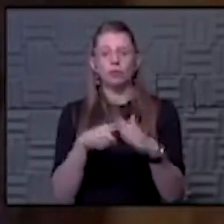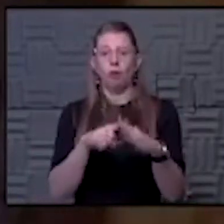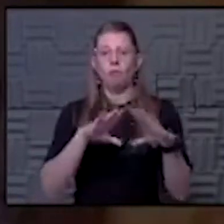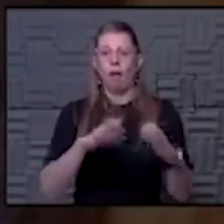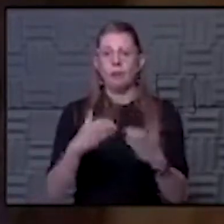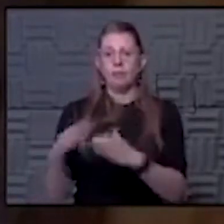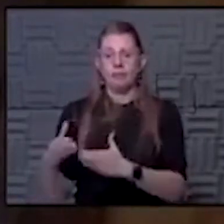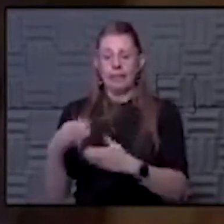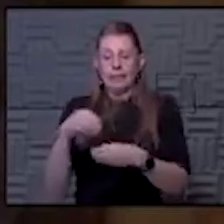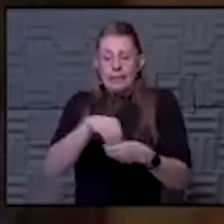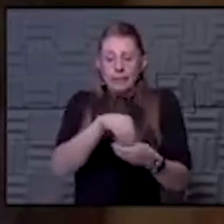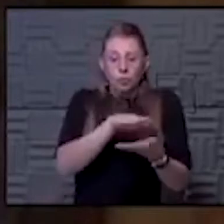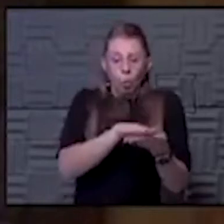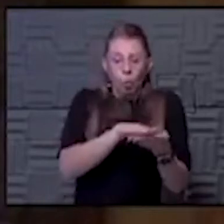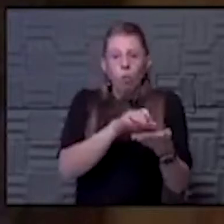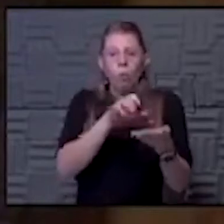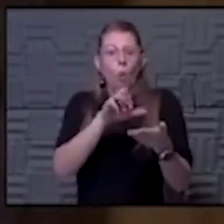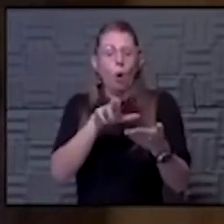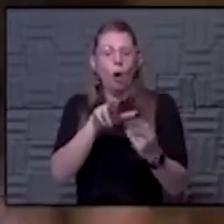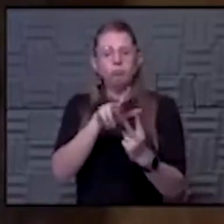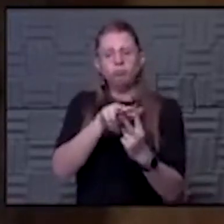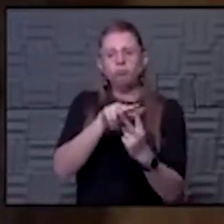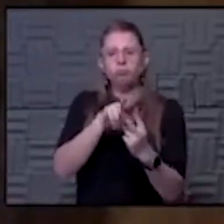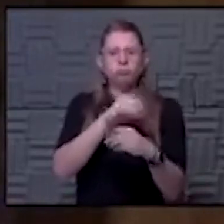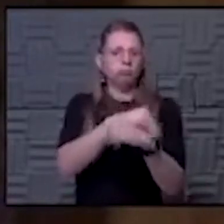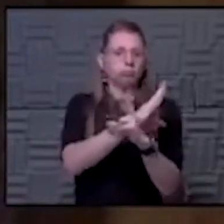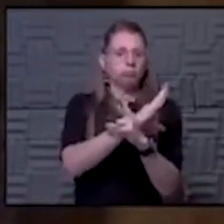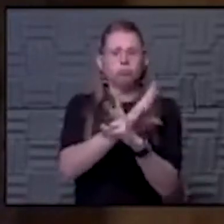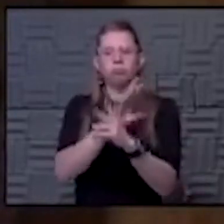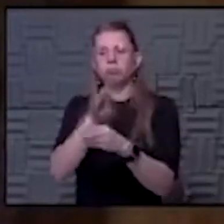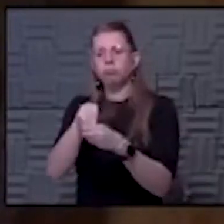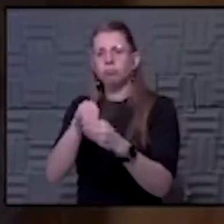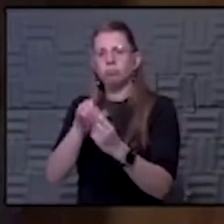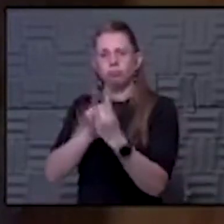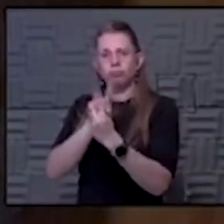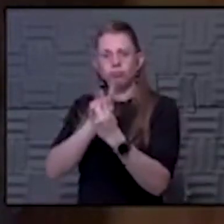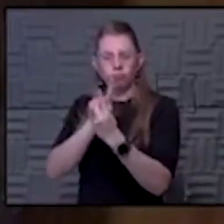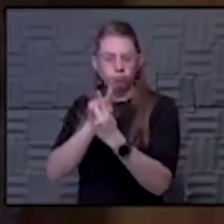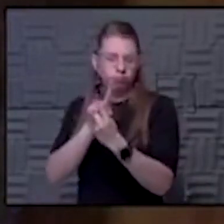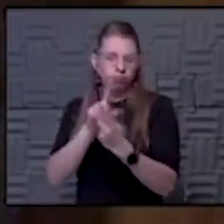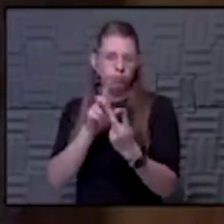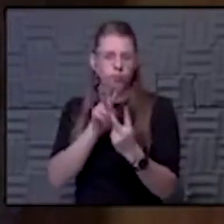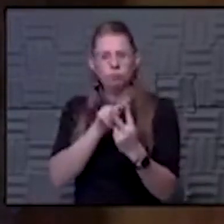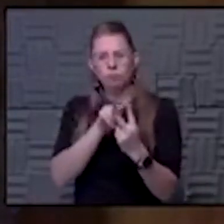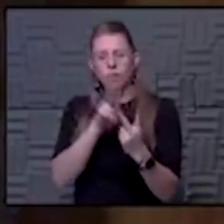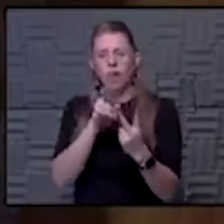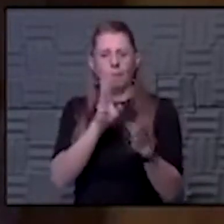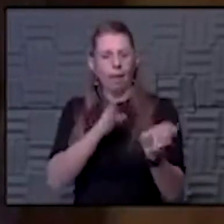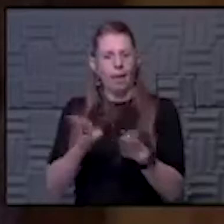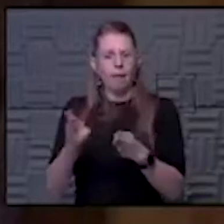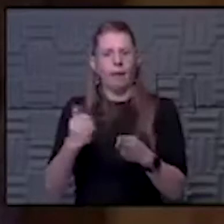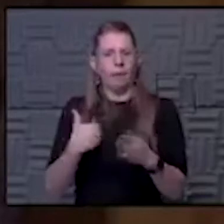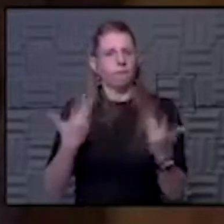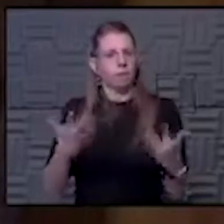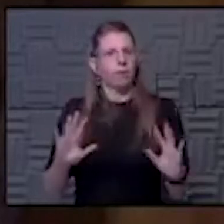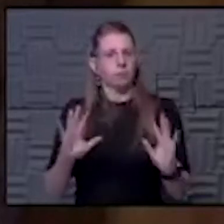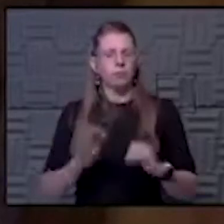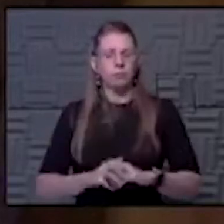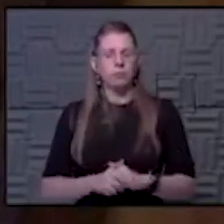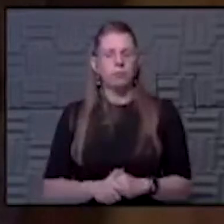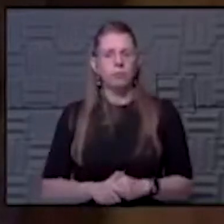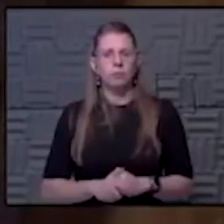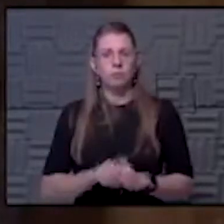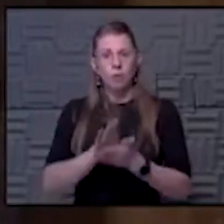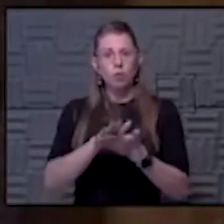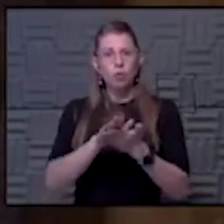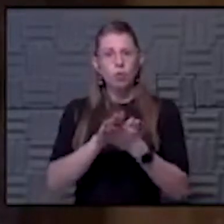in school or with a combination of in school and some virtual. So there is a plan there that